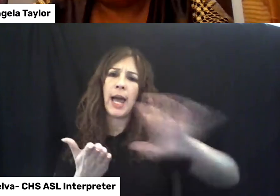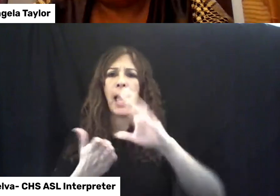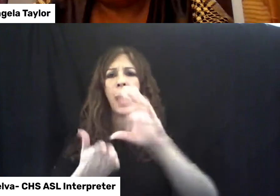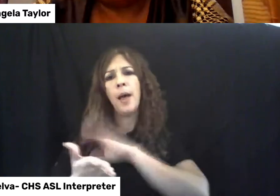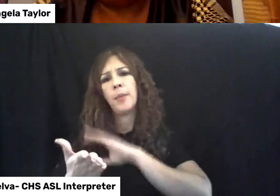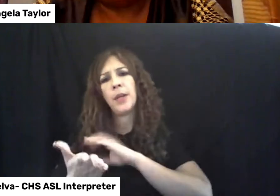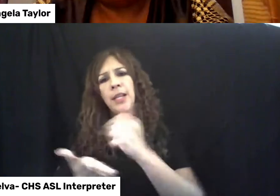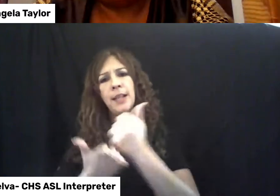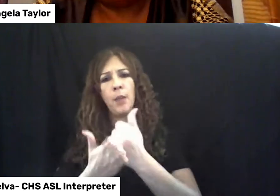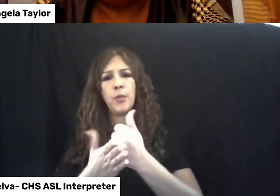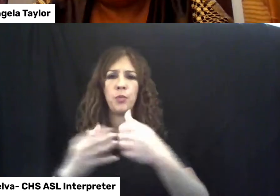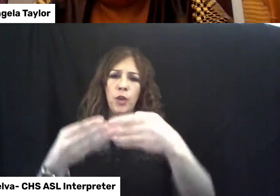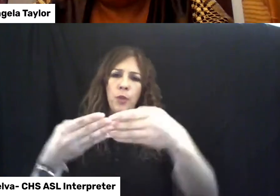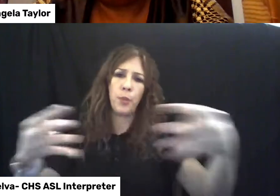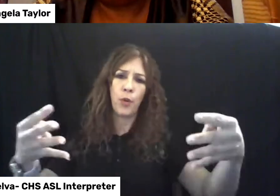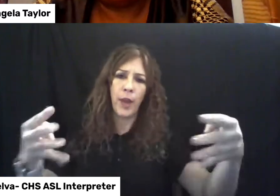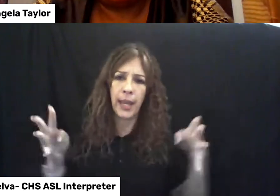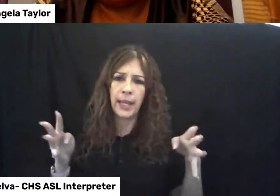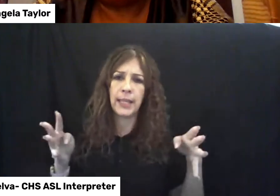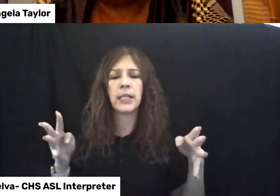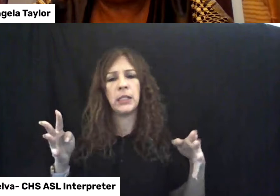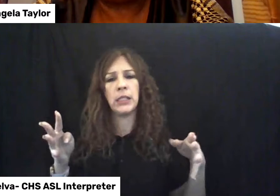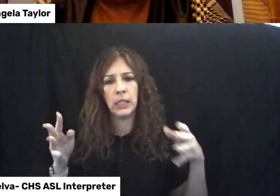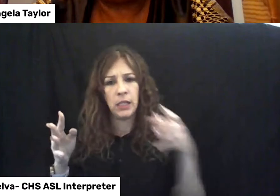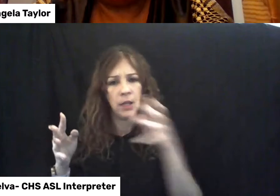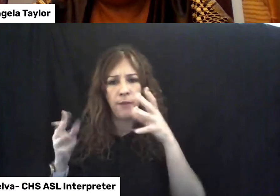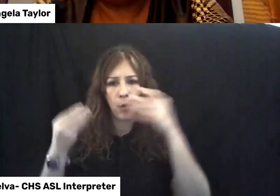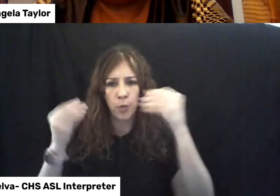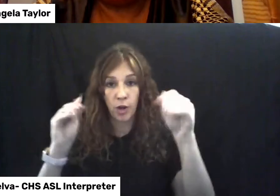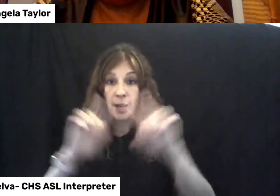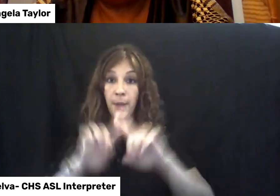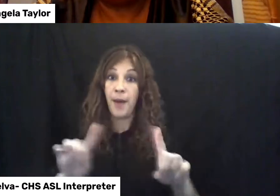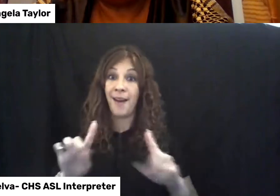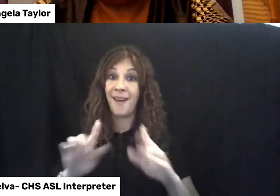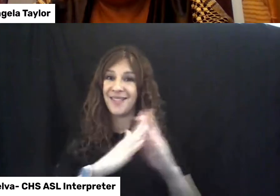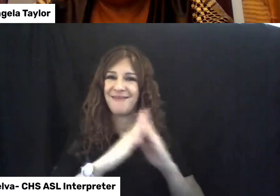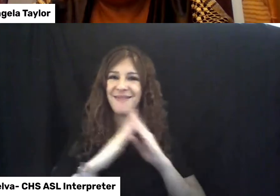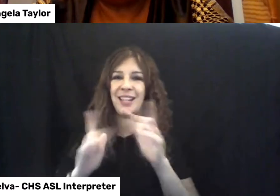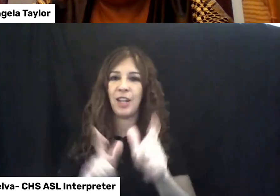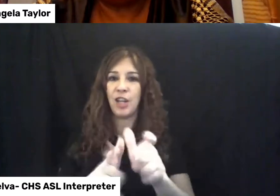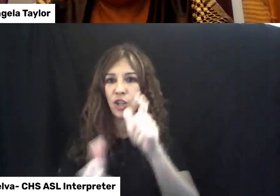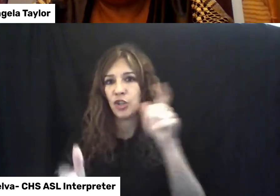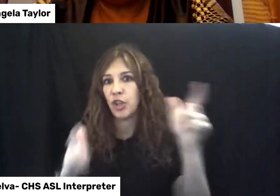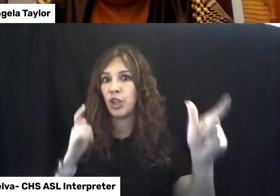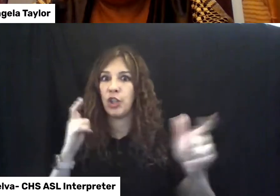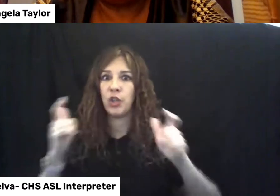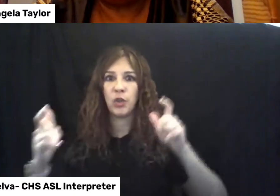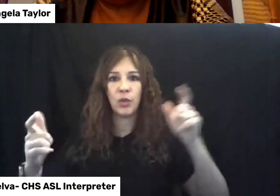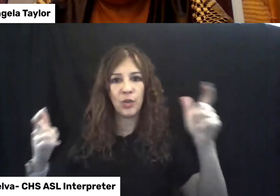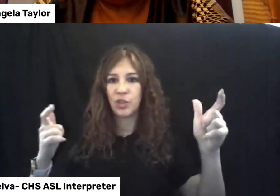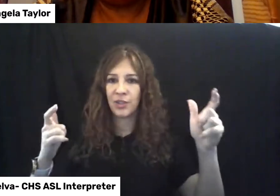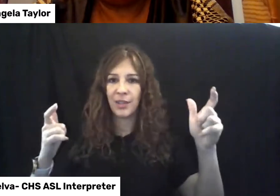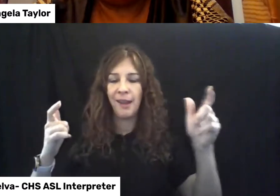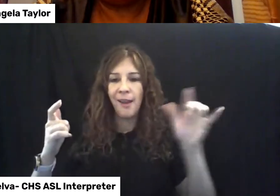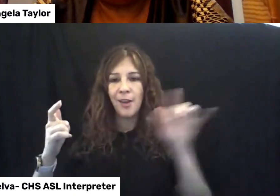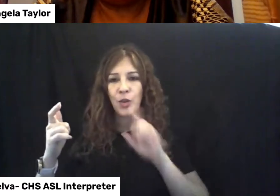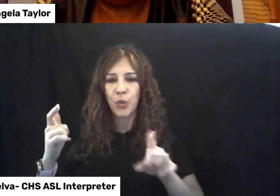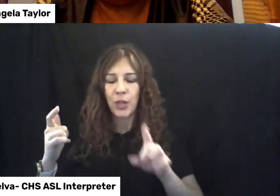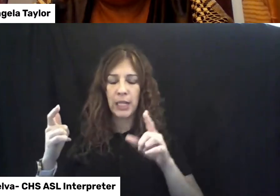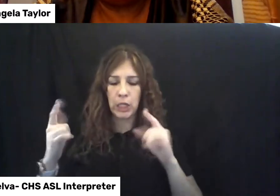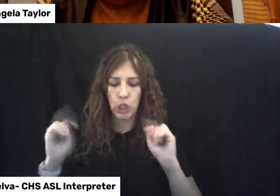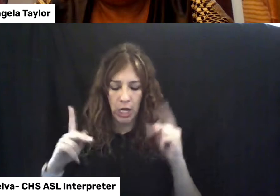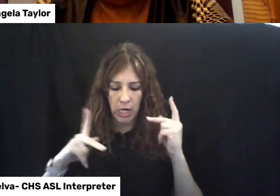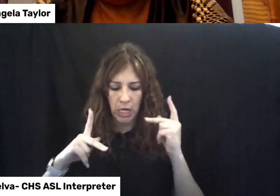city is huge and every place is different, as Mandy just said. And so navigating how to